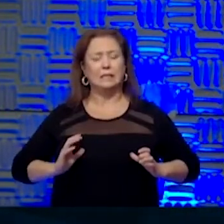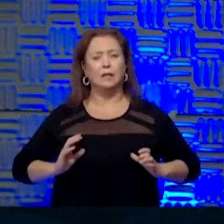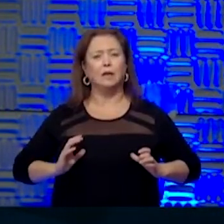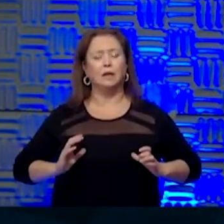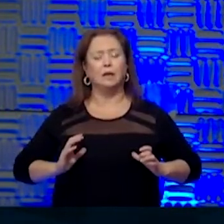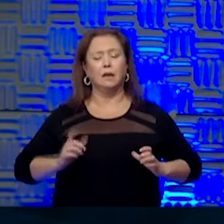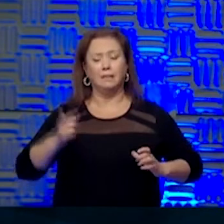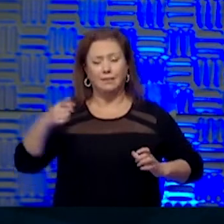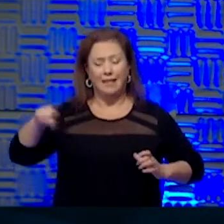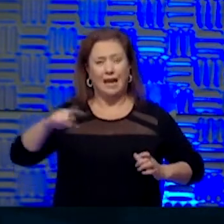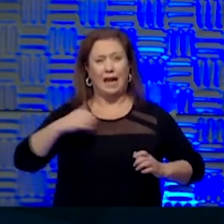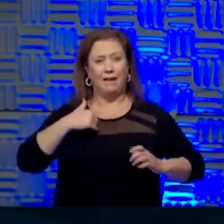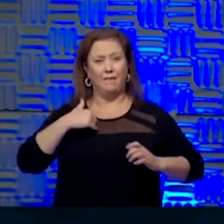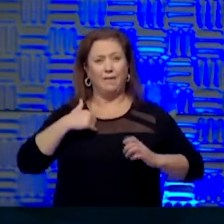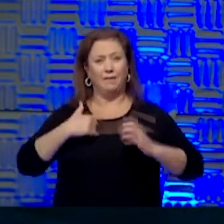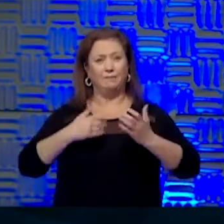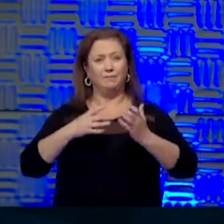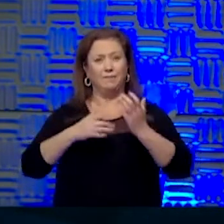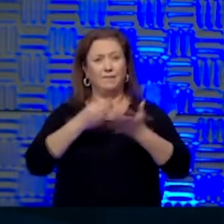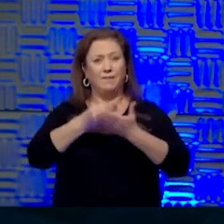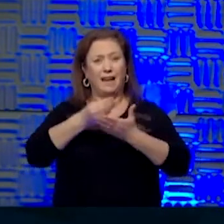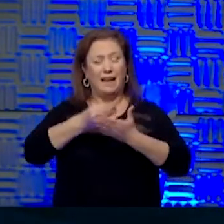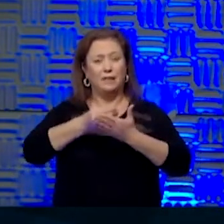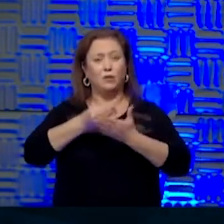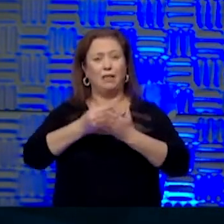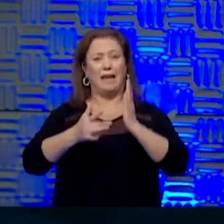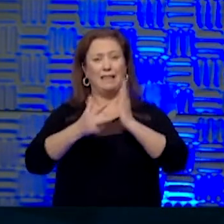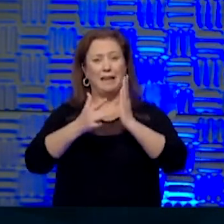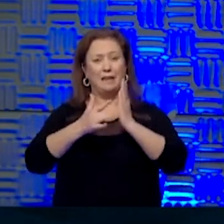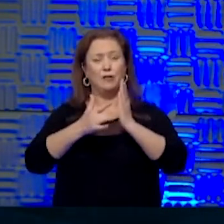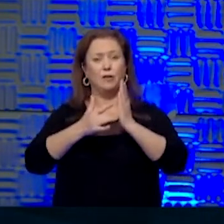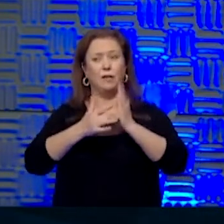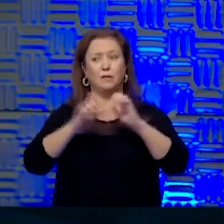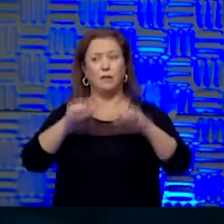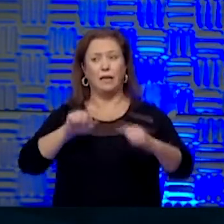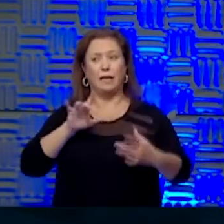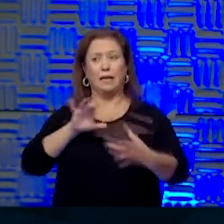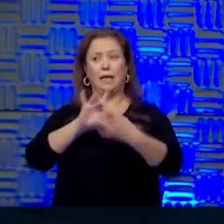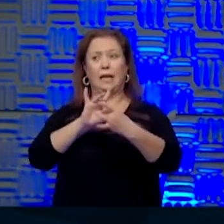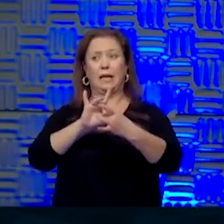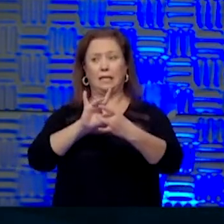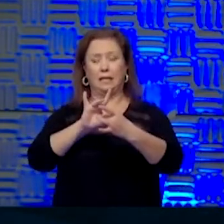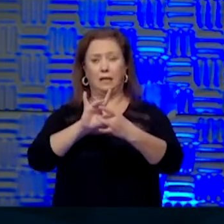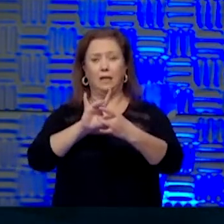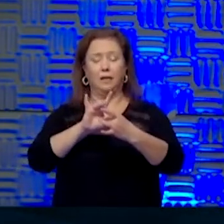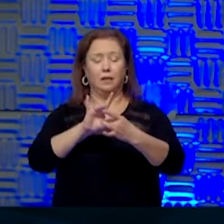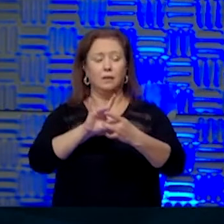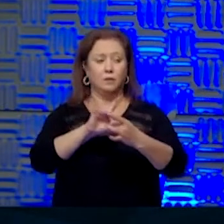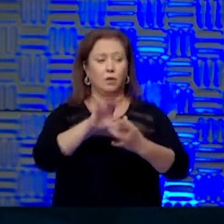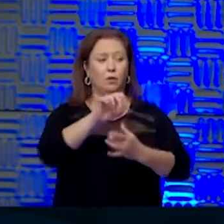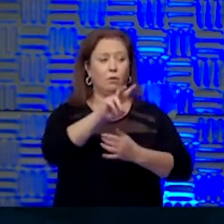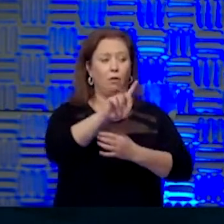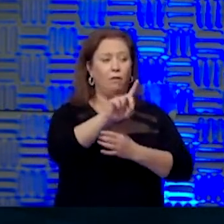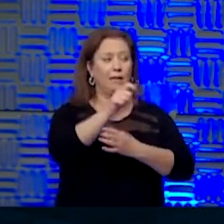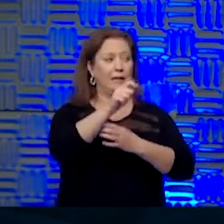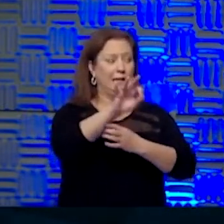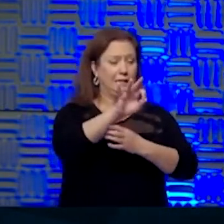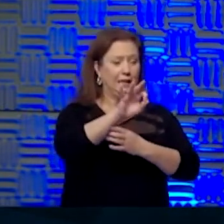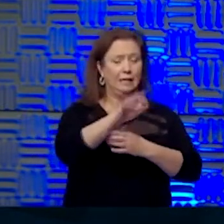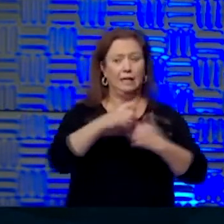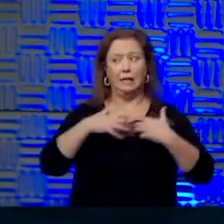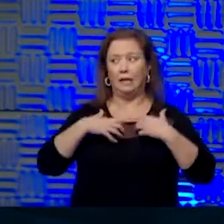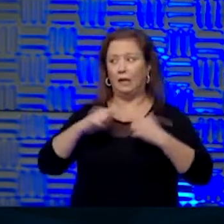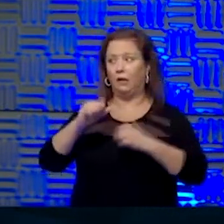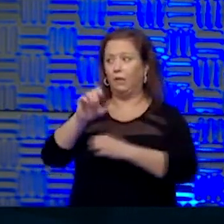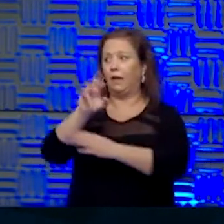technical capabilities to utilize the devices to connect? And so a takeaway from COVID-19 and healthcare and